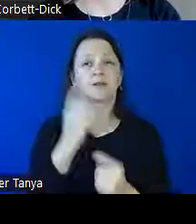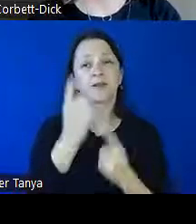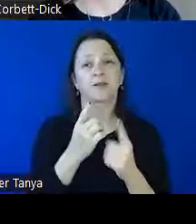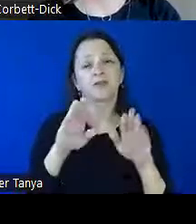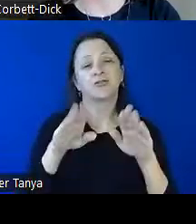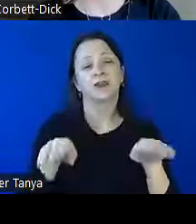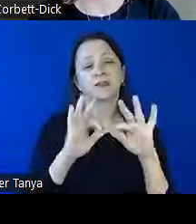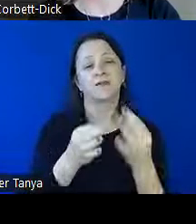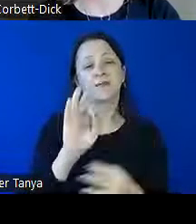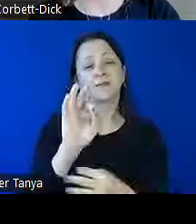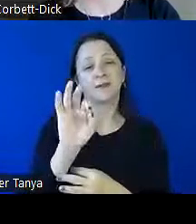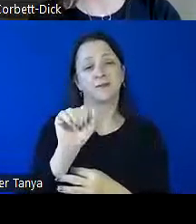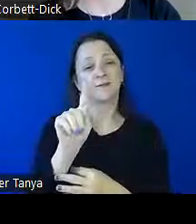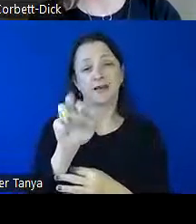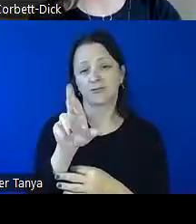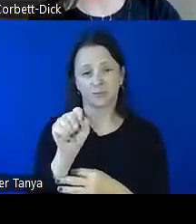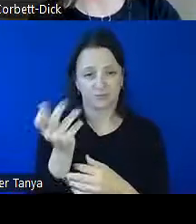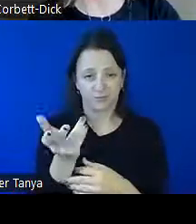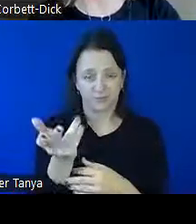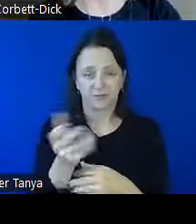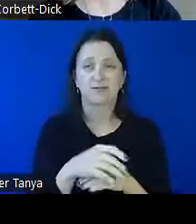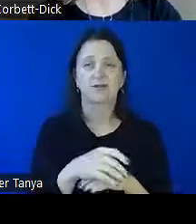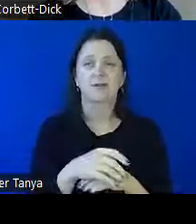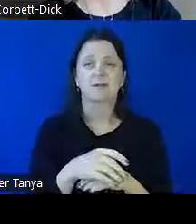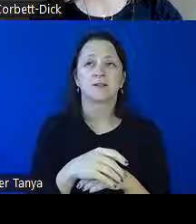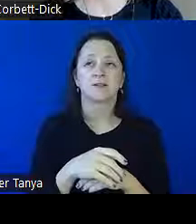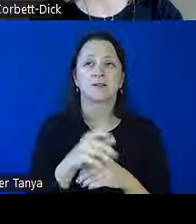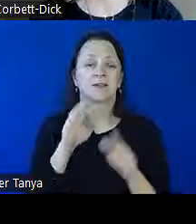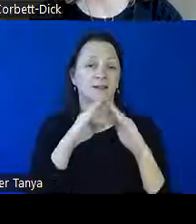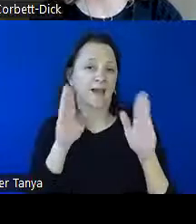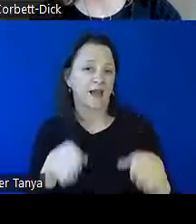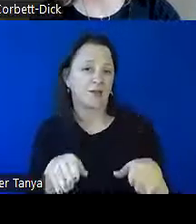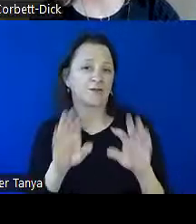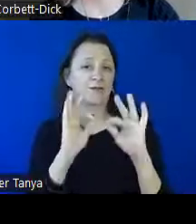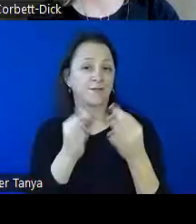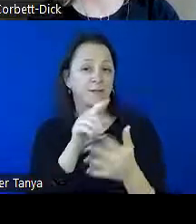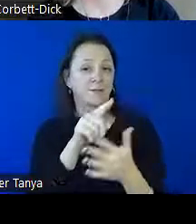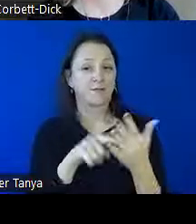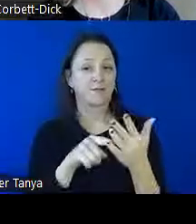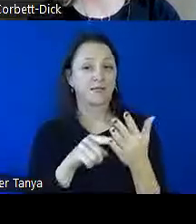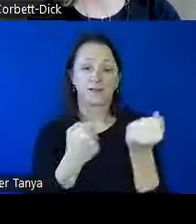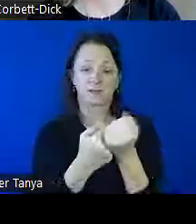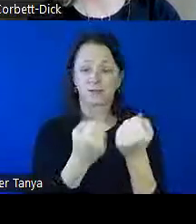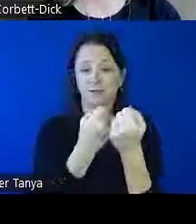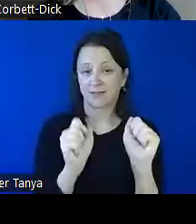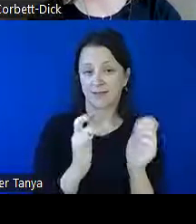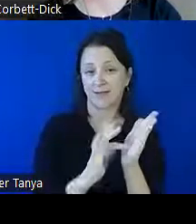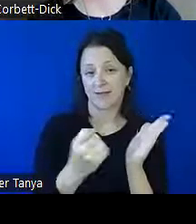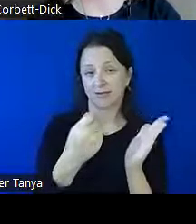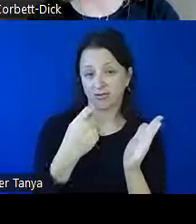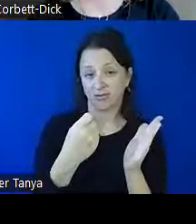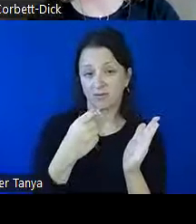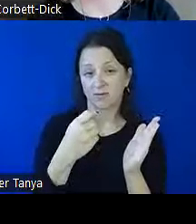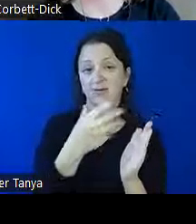family factors? And does the household and the family context support safe medication use and side